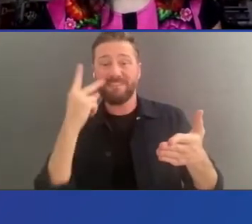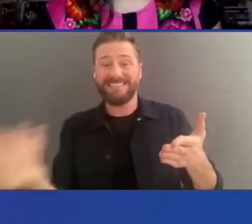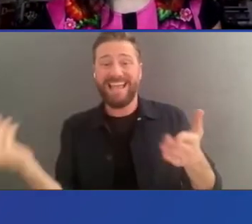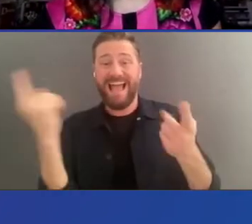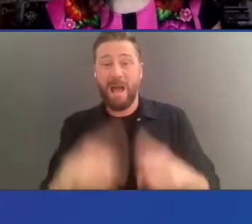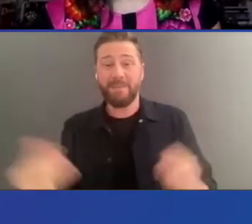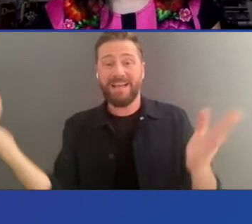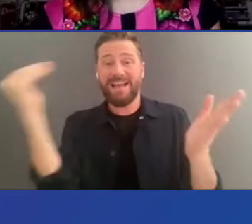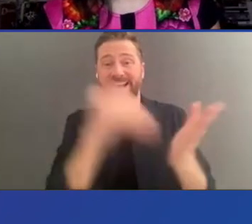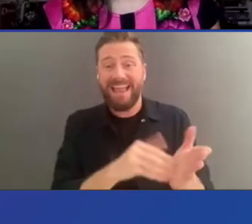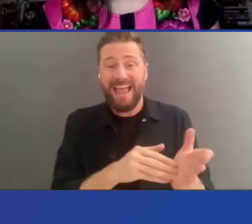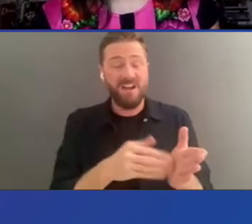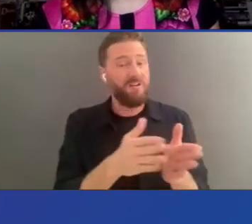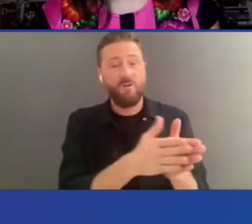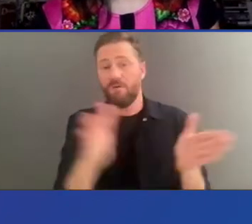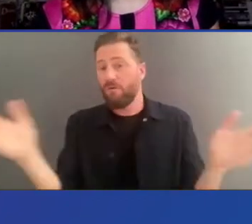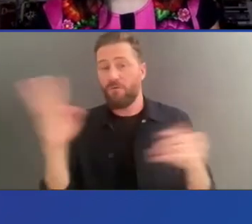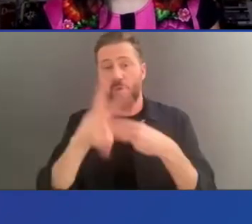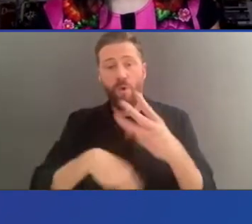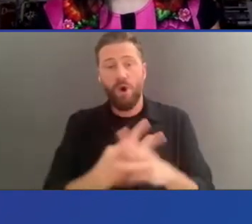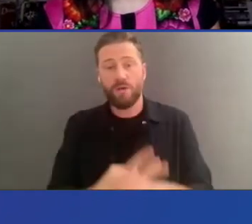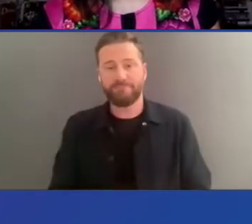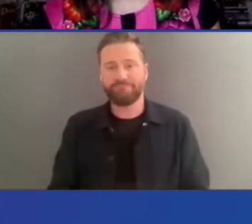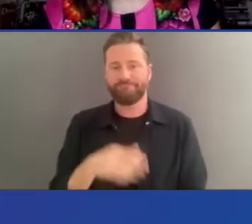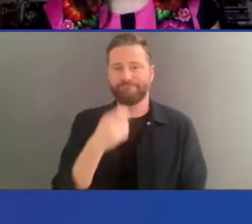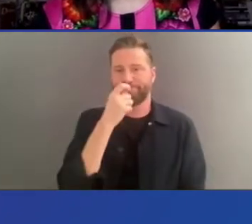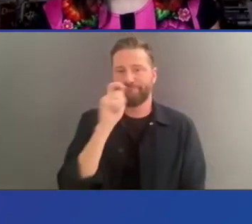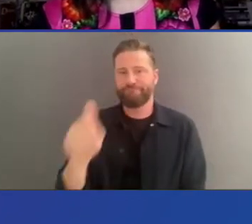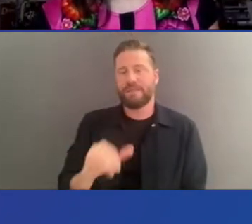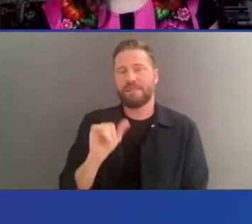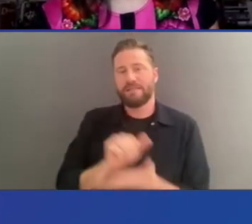board. That's it for my thought.